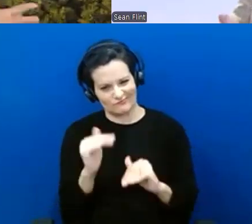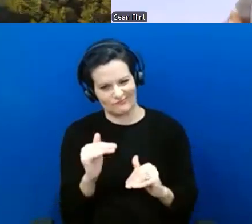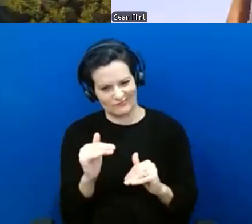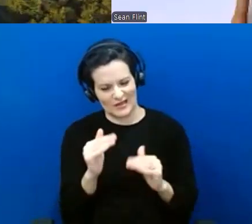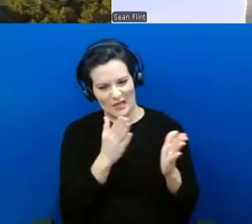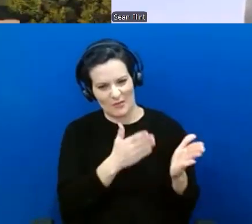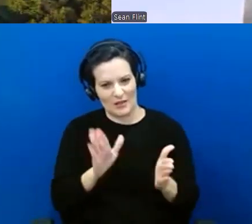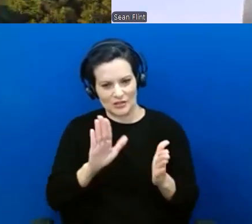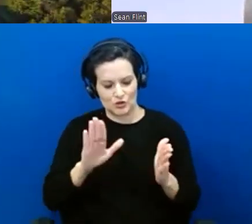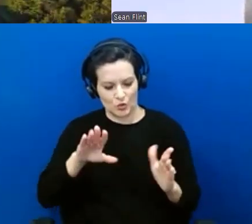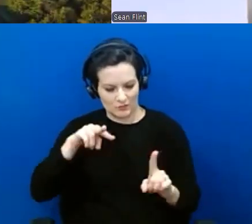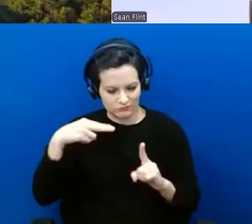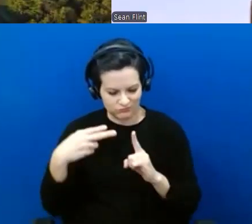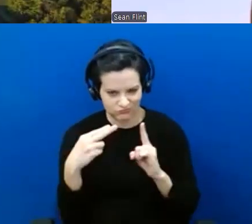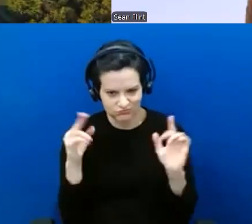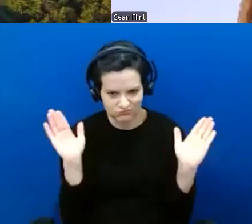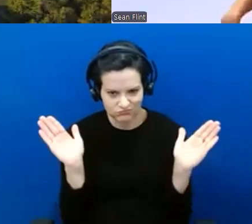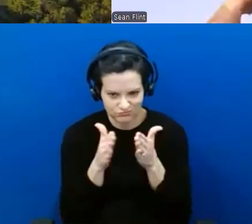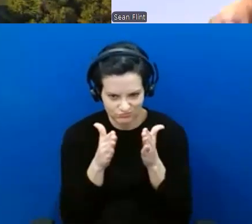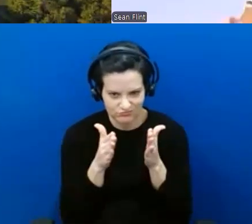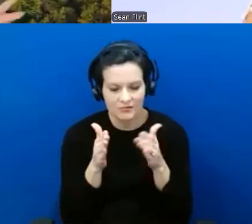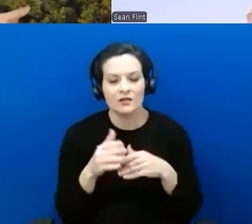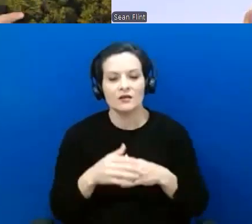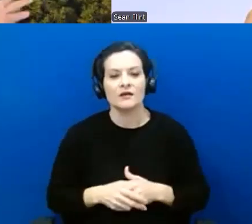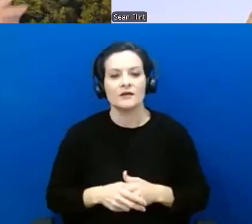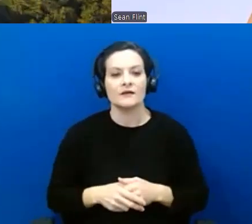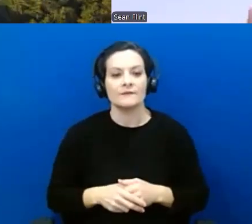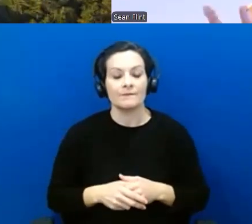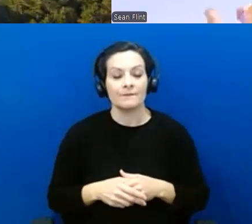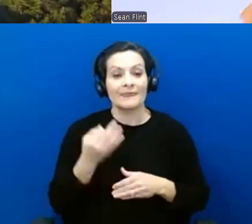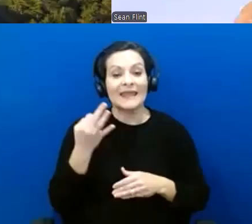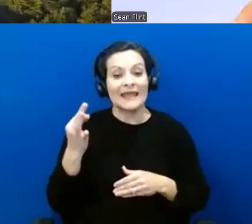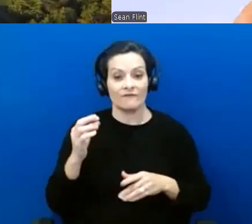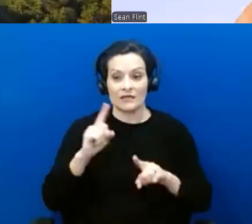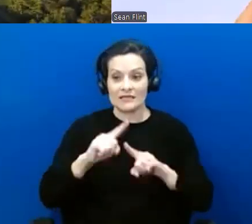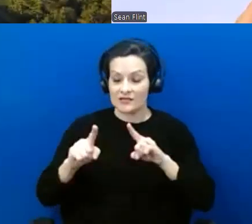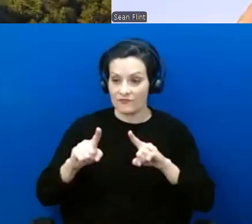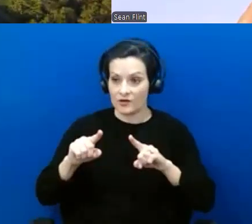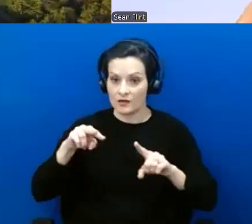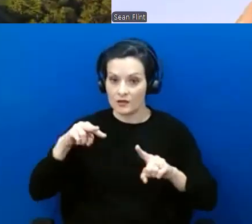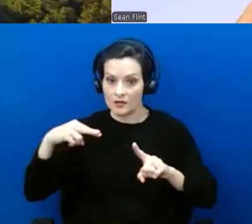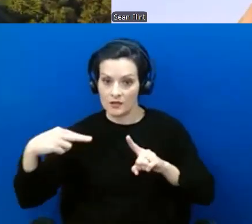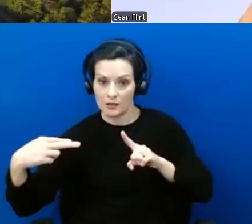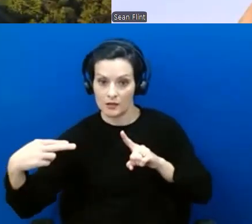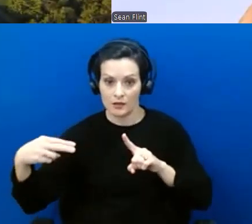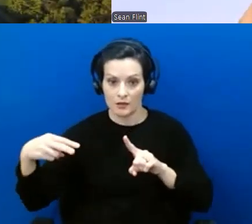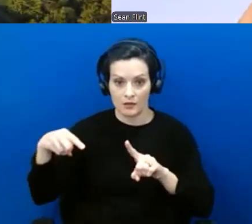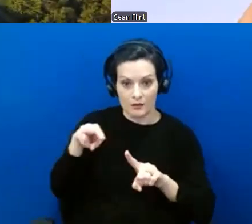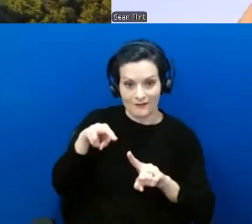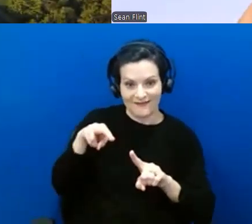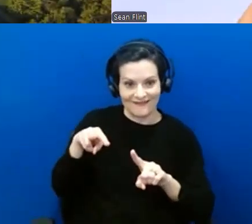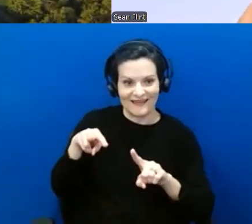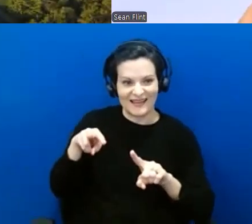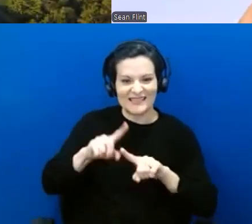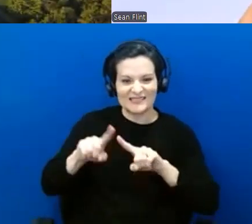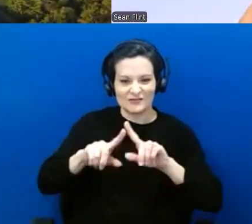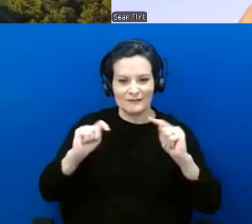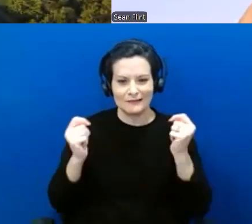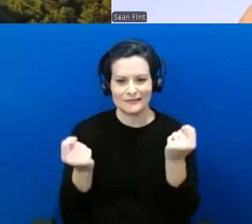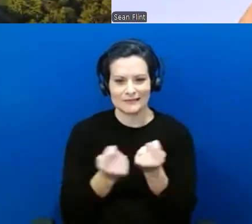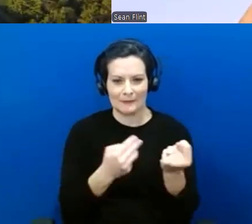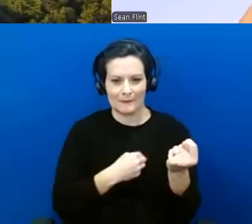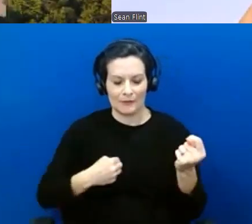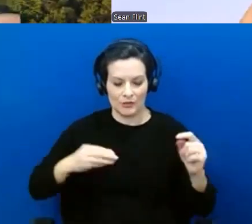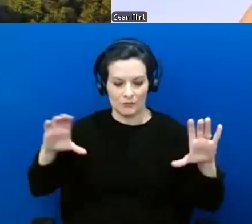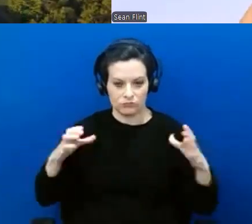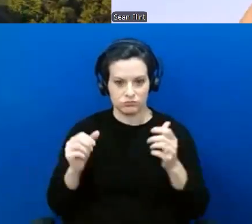own lens and how you see the world. And so when we bring in that interdisciplinary team, it can help us, it can help